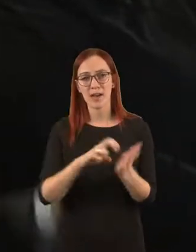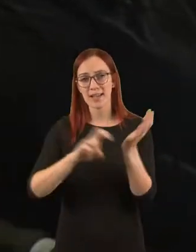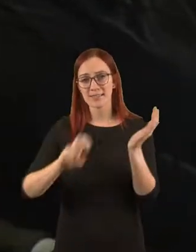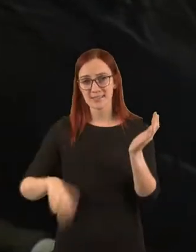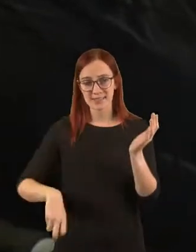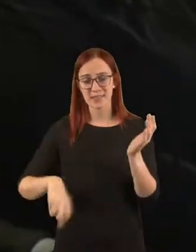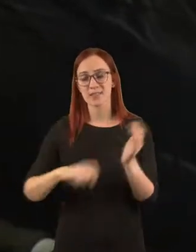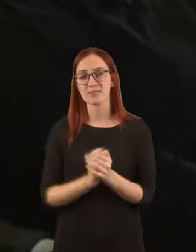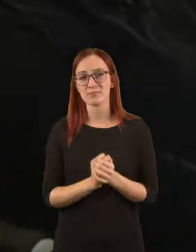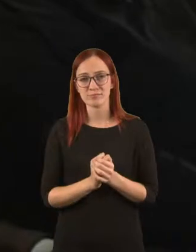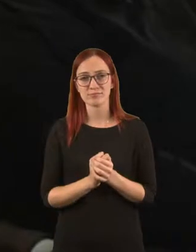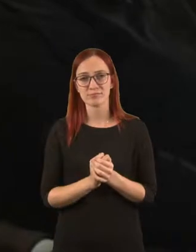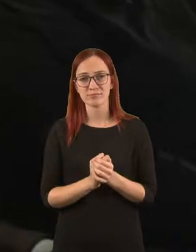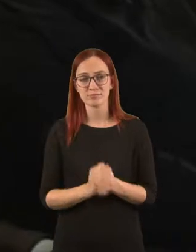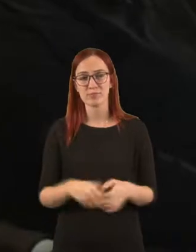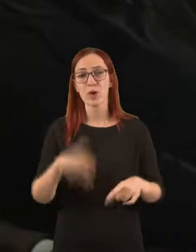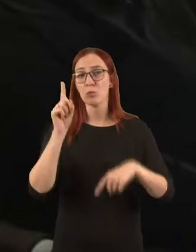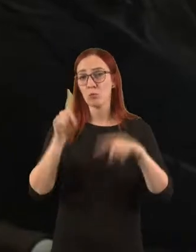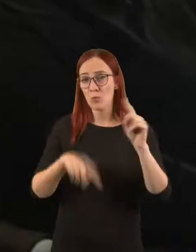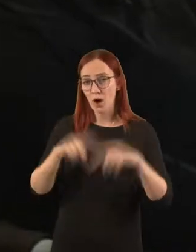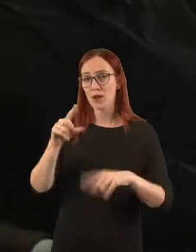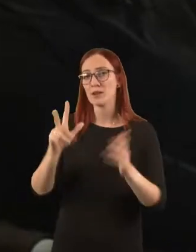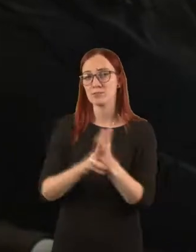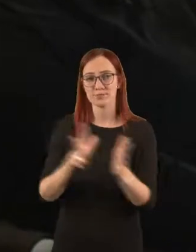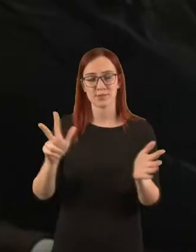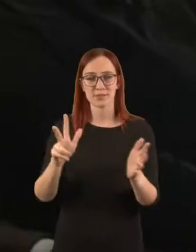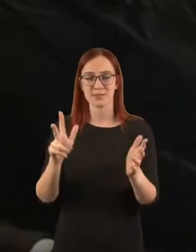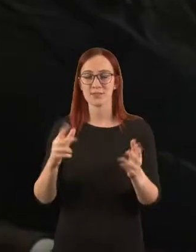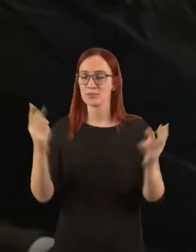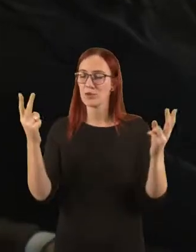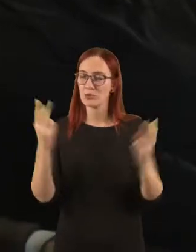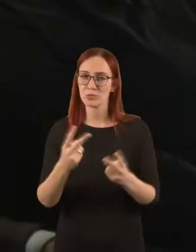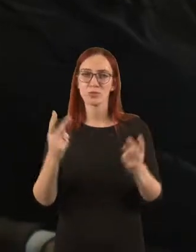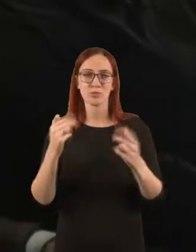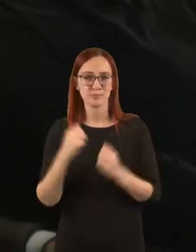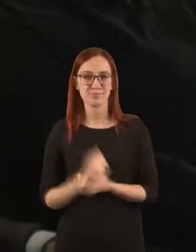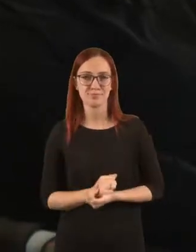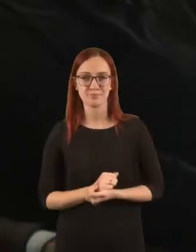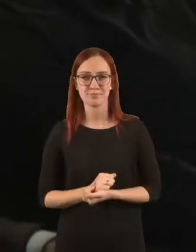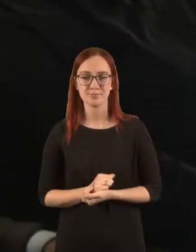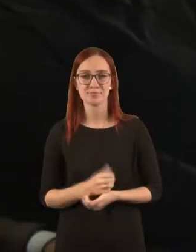we abolished VAT